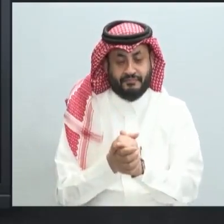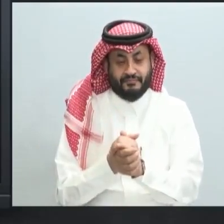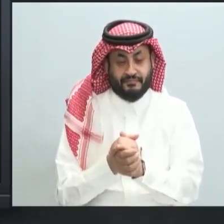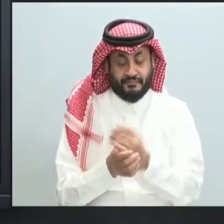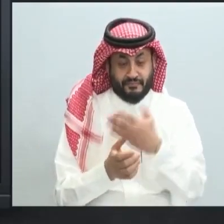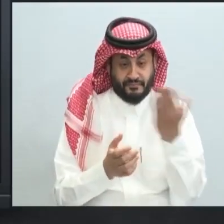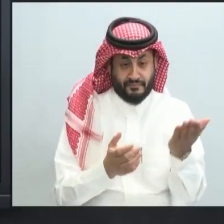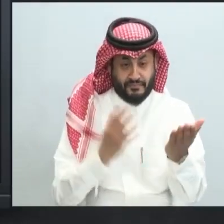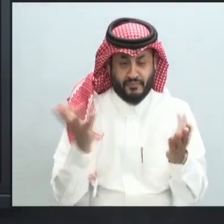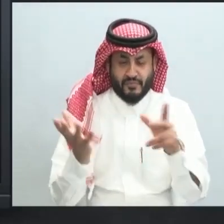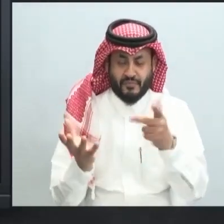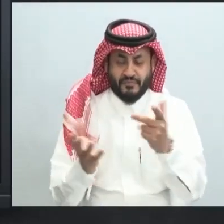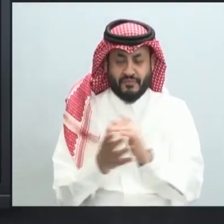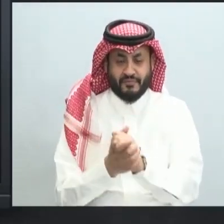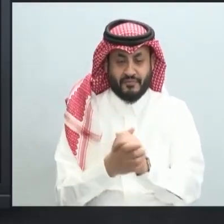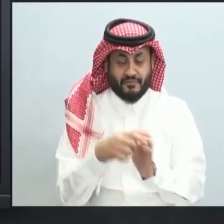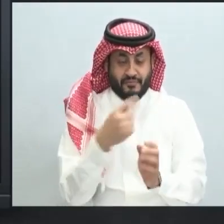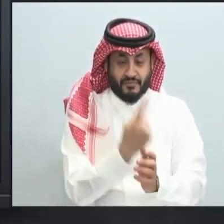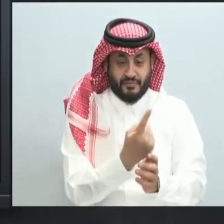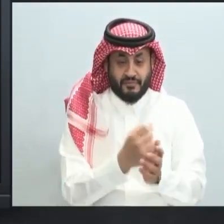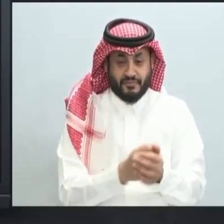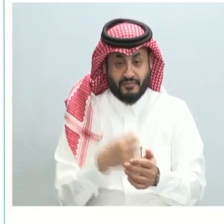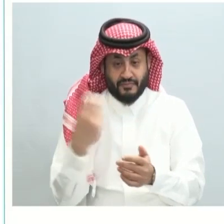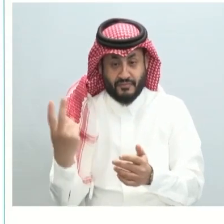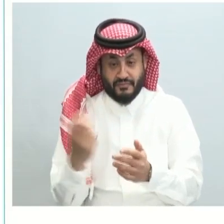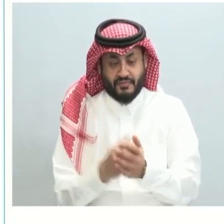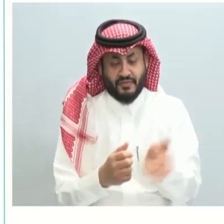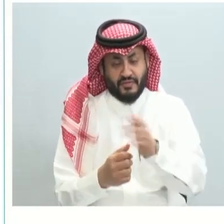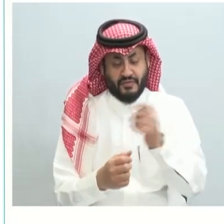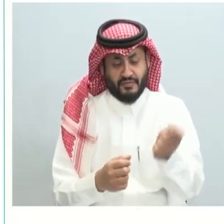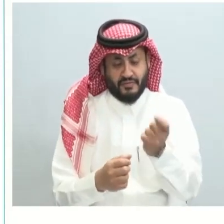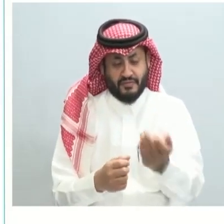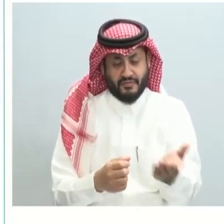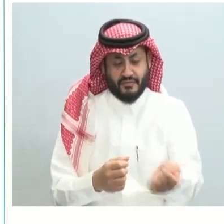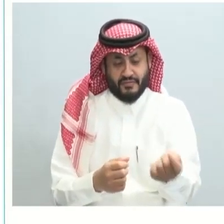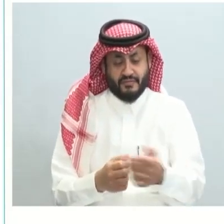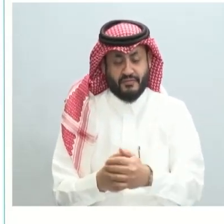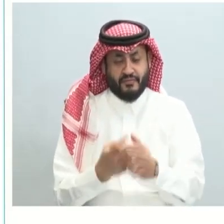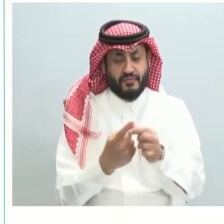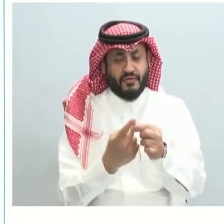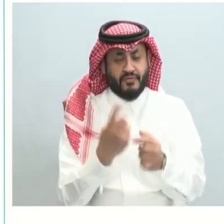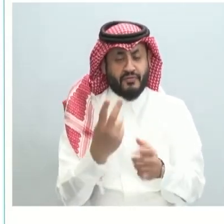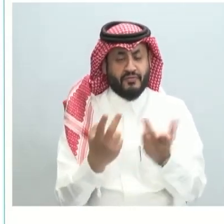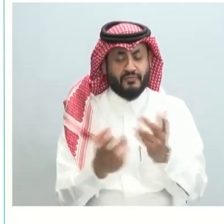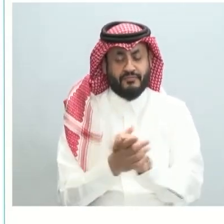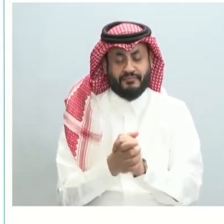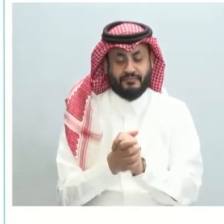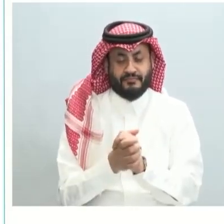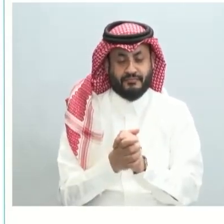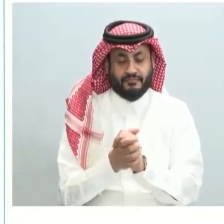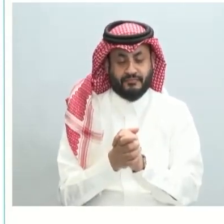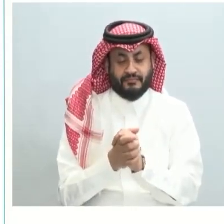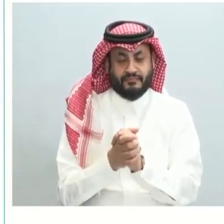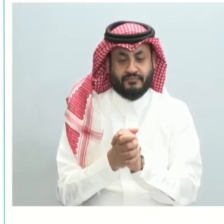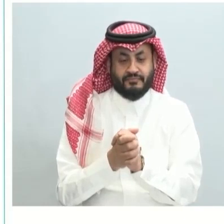first sound, then we would say we were right here in this square. We're going to write number one